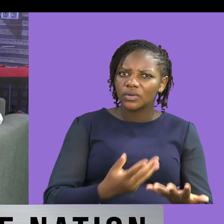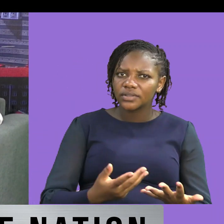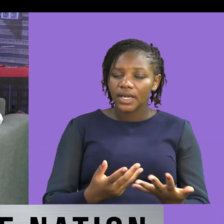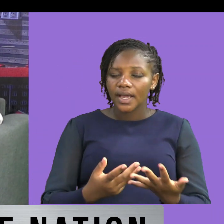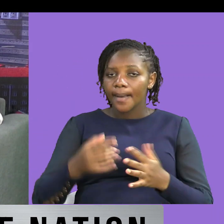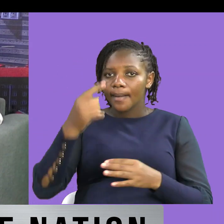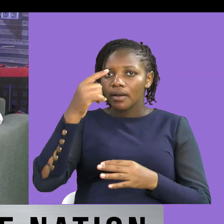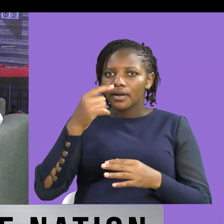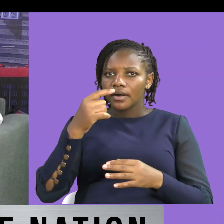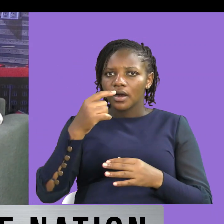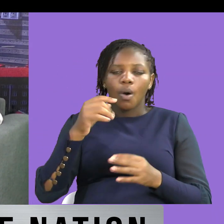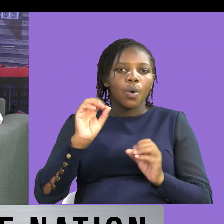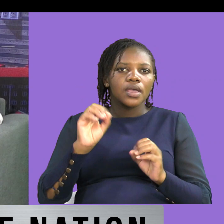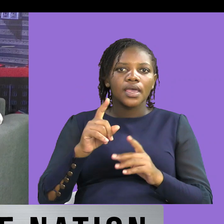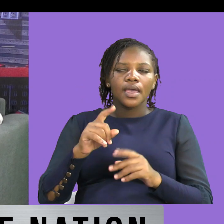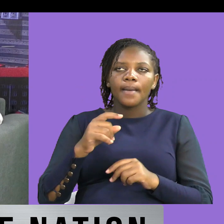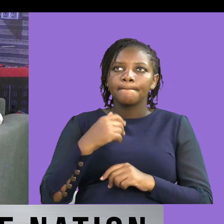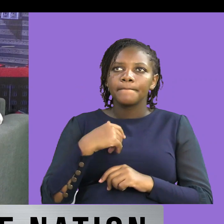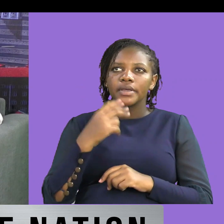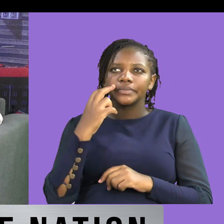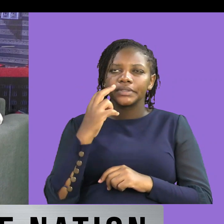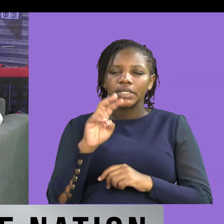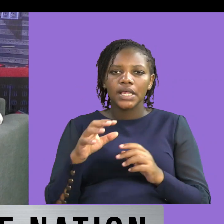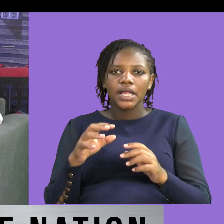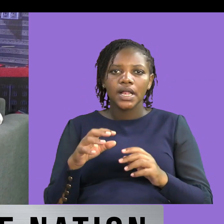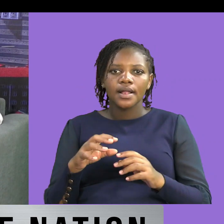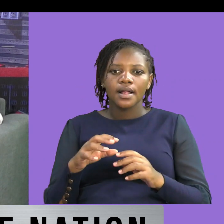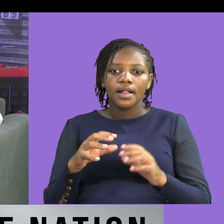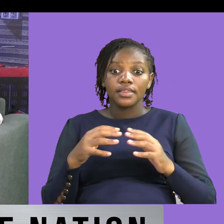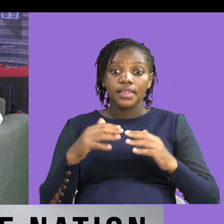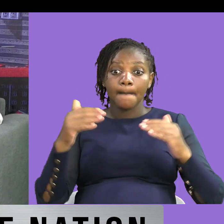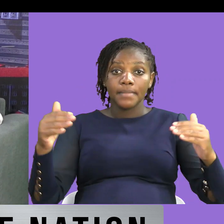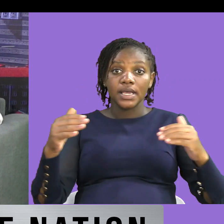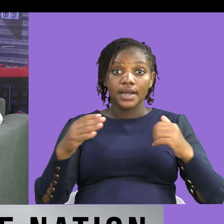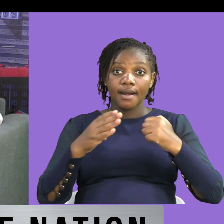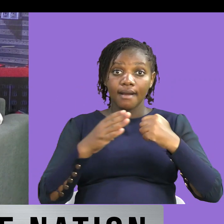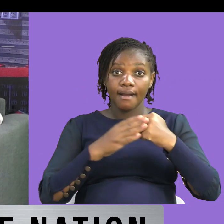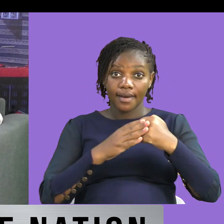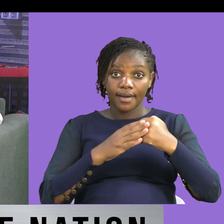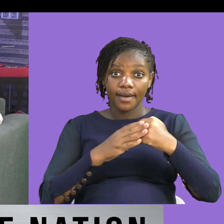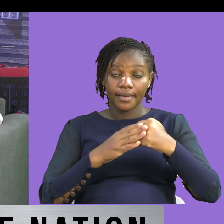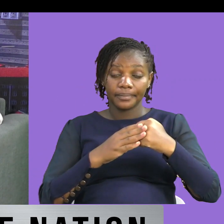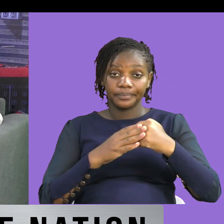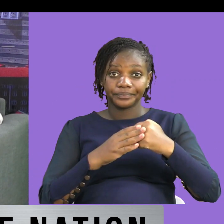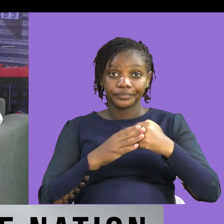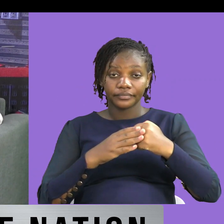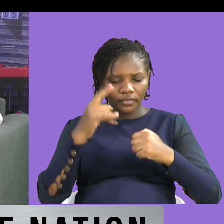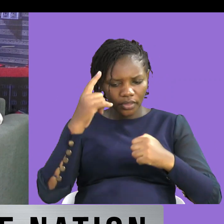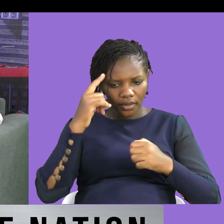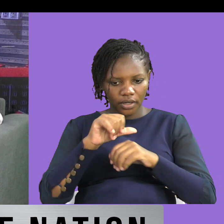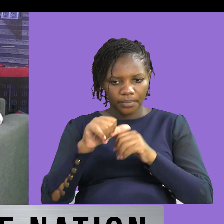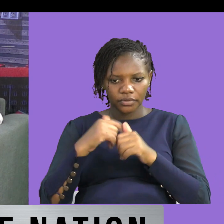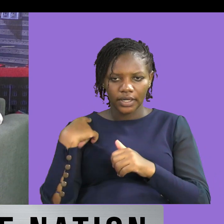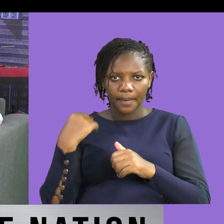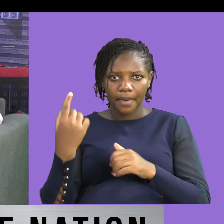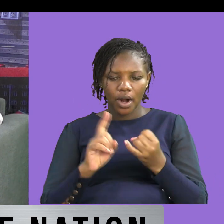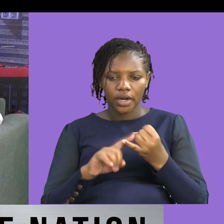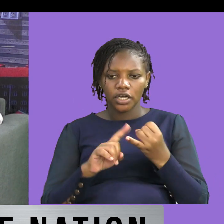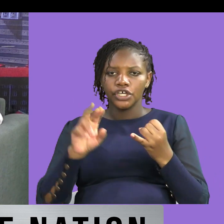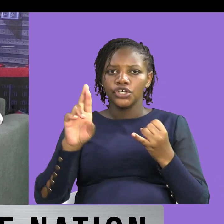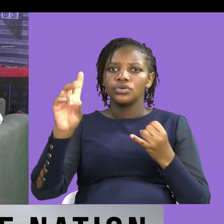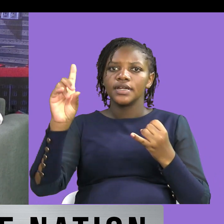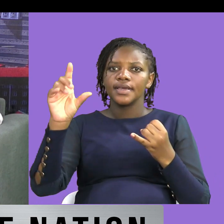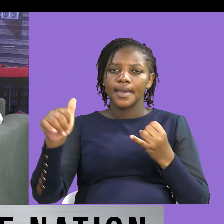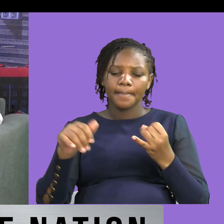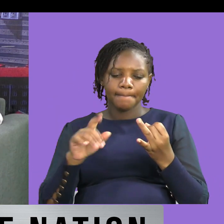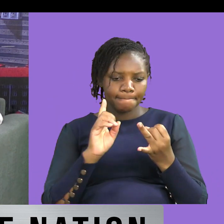ODM must be planning. I'm looking at the big 9. I'm thinking, put number 1 UDA, the ruling